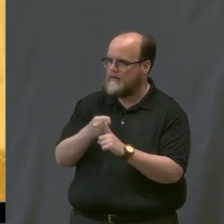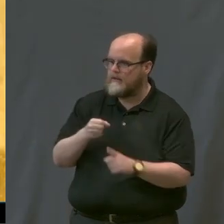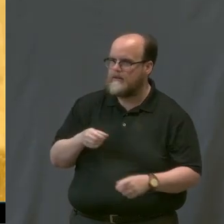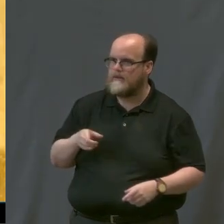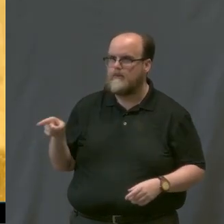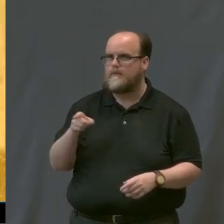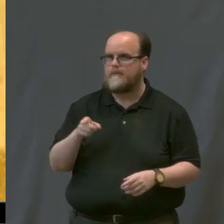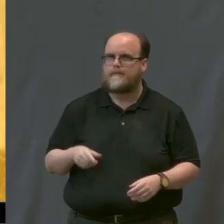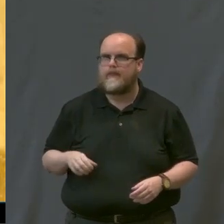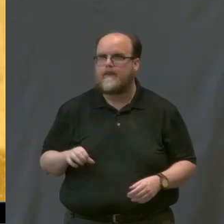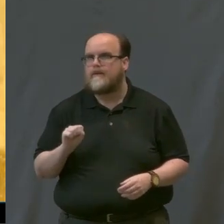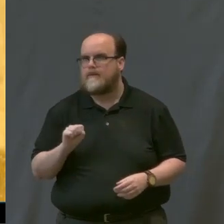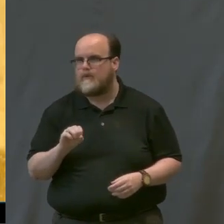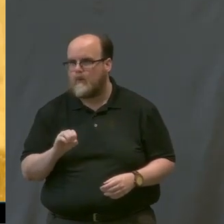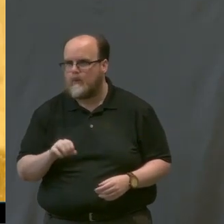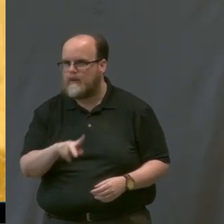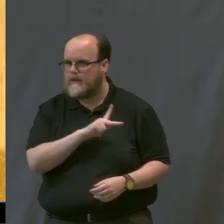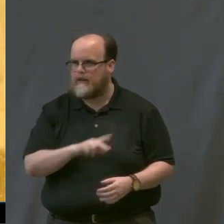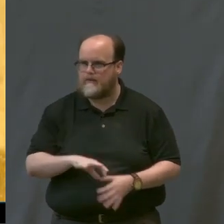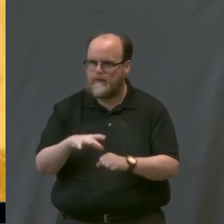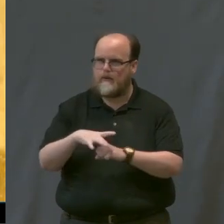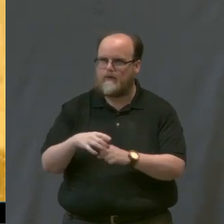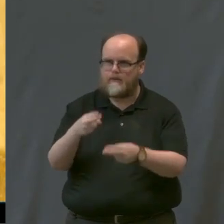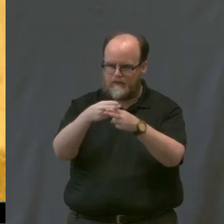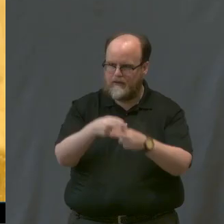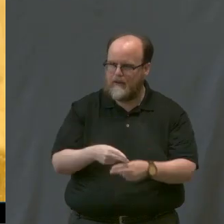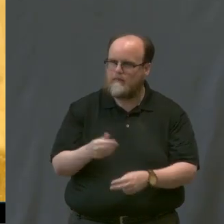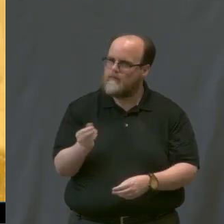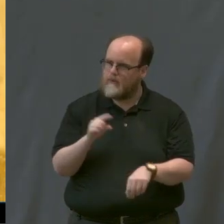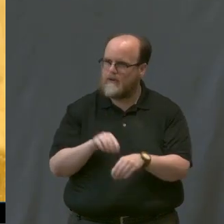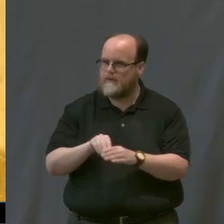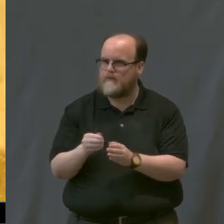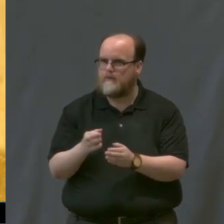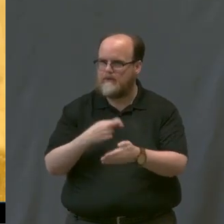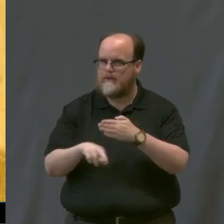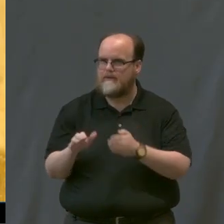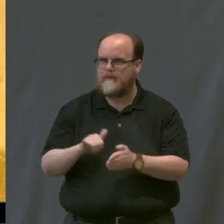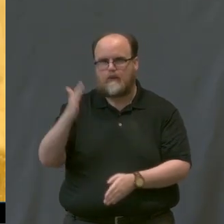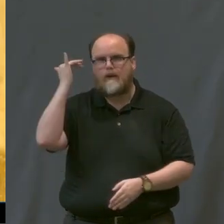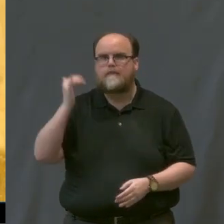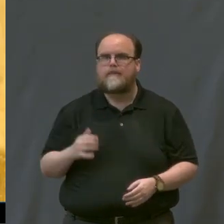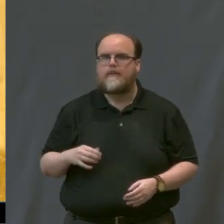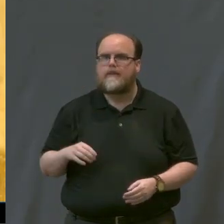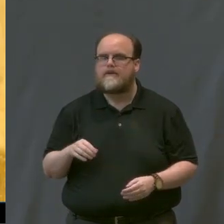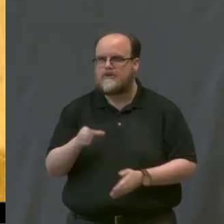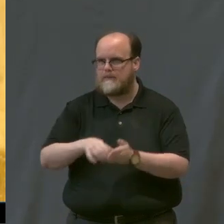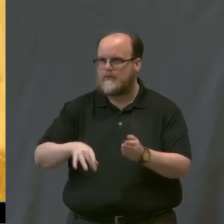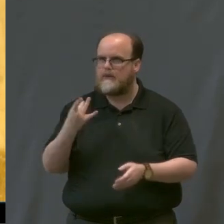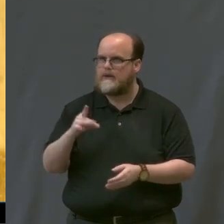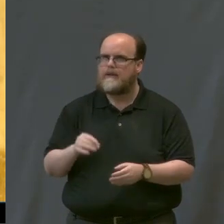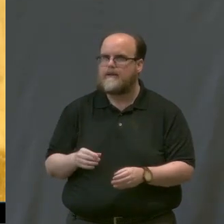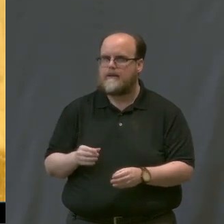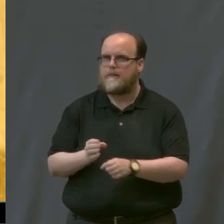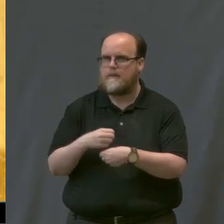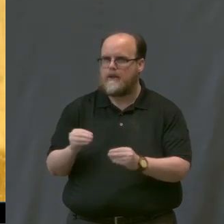So the kings of the earth they're mentioned quite a few times in the book of Revelation, and that's why when we get to chapter 18, that's going to make a whole lot